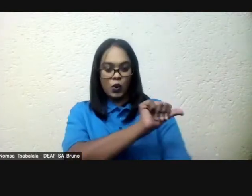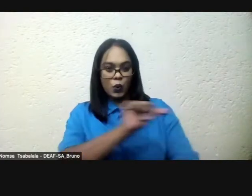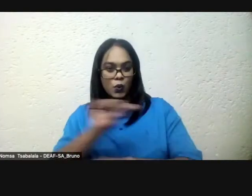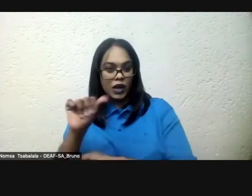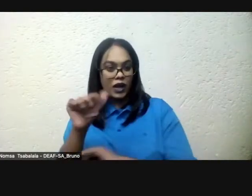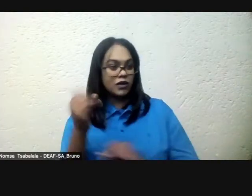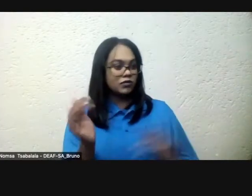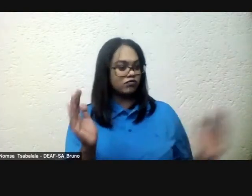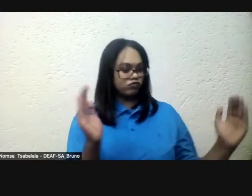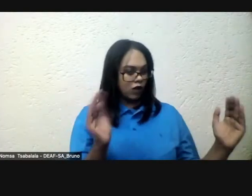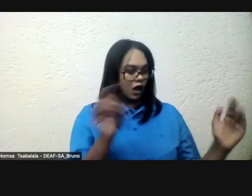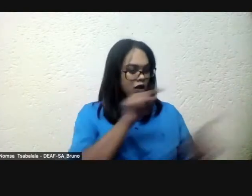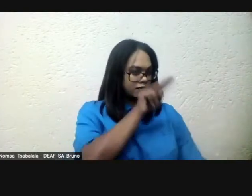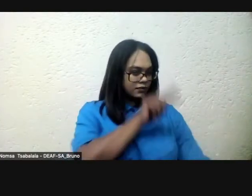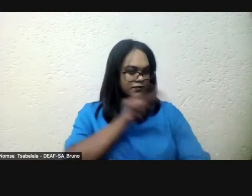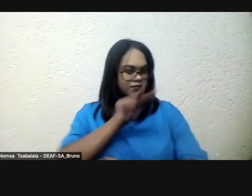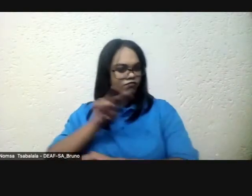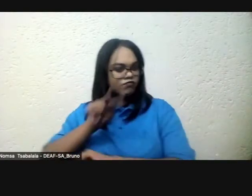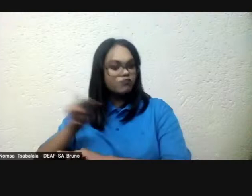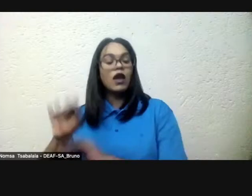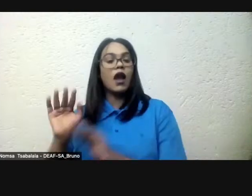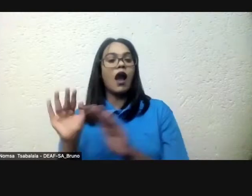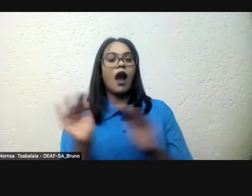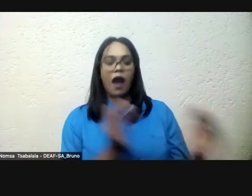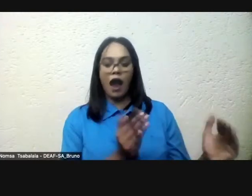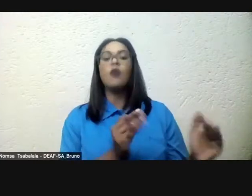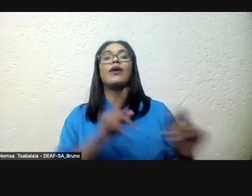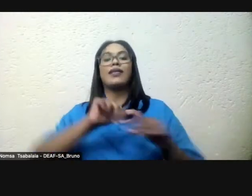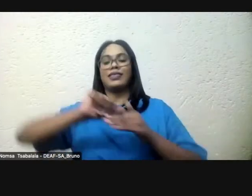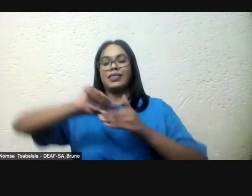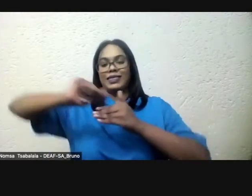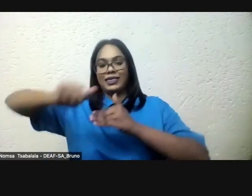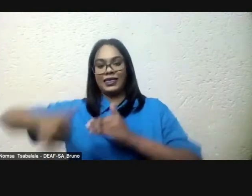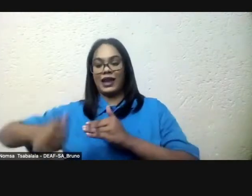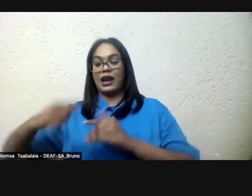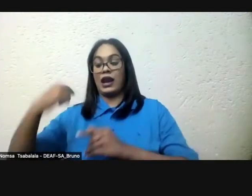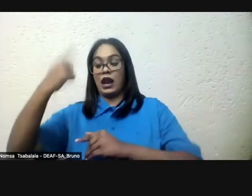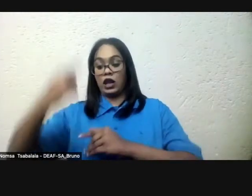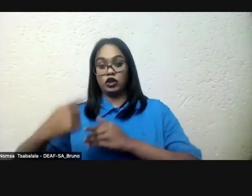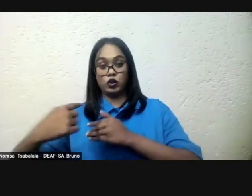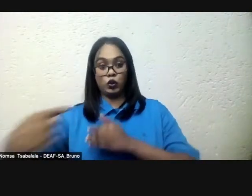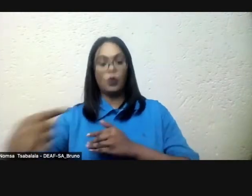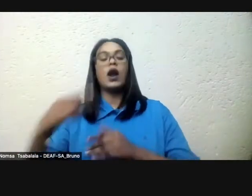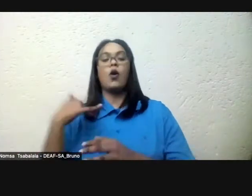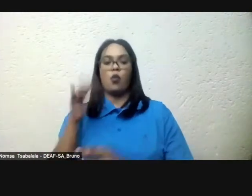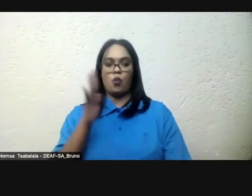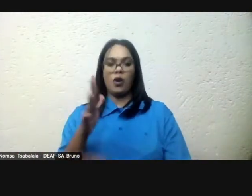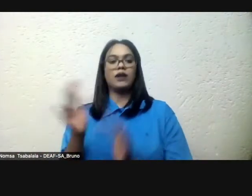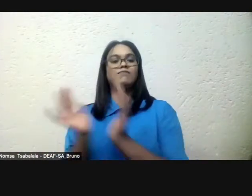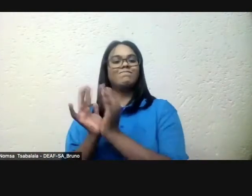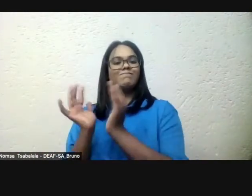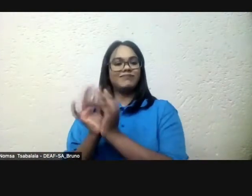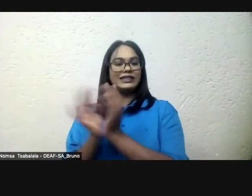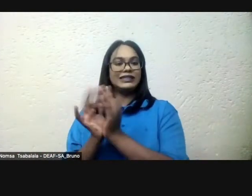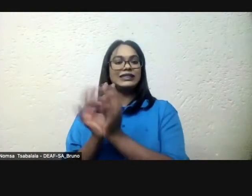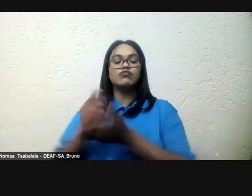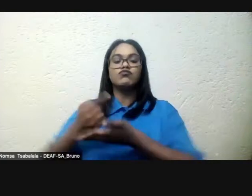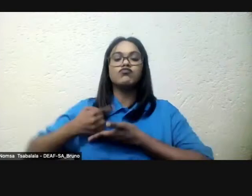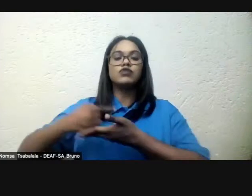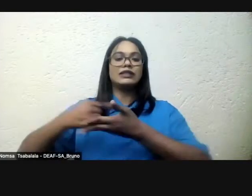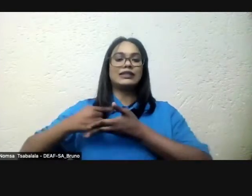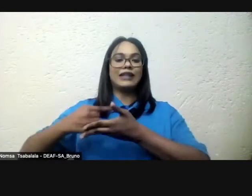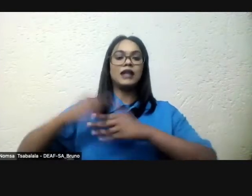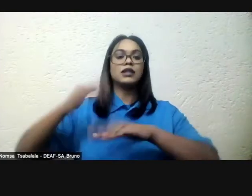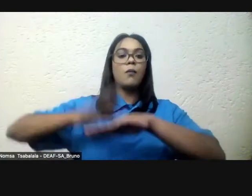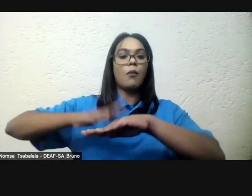would not want to preempt. There will be a meeting in the coming week, and we'll look at, for instance,